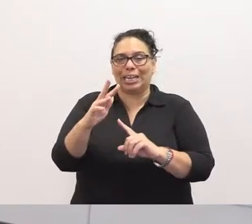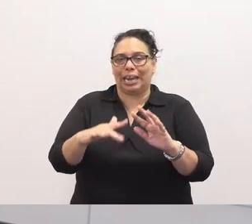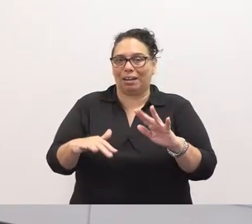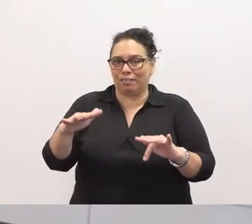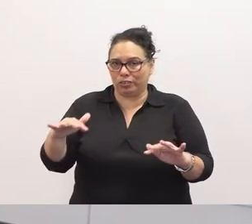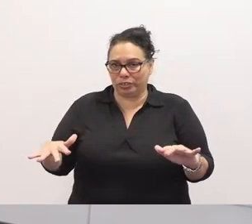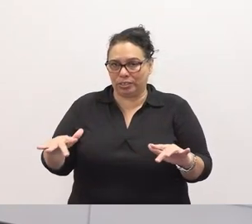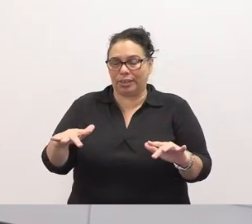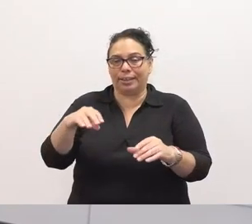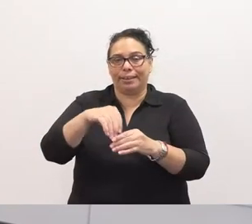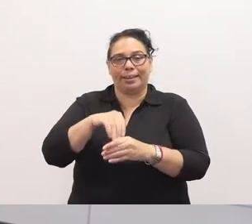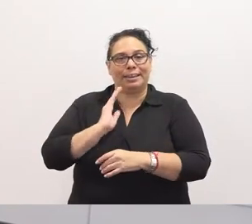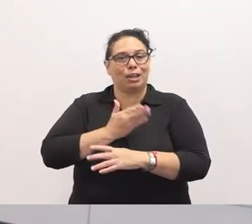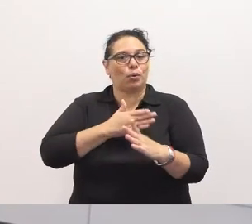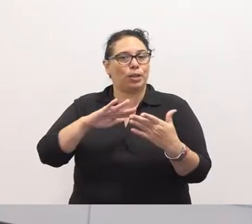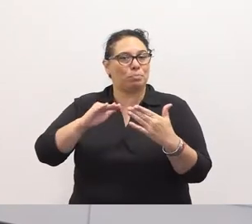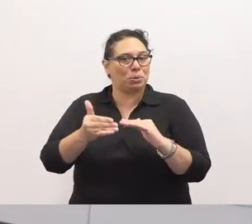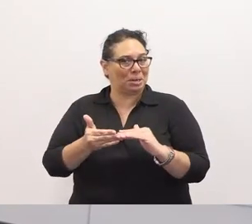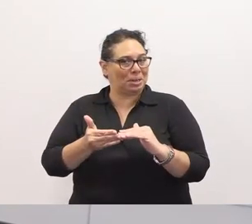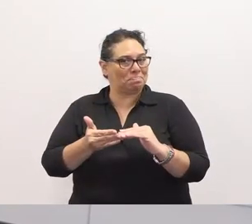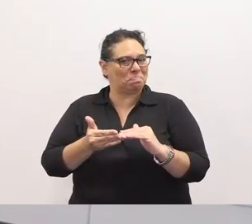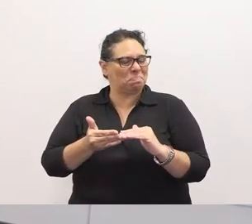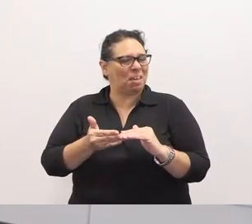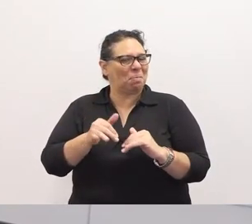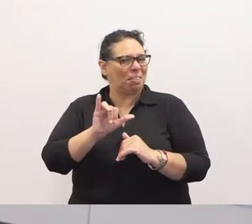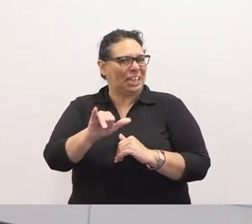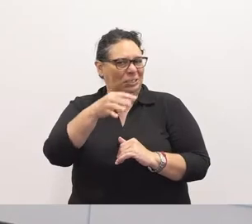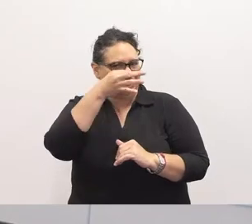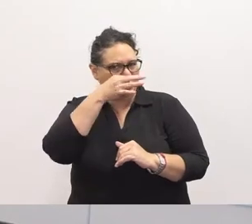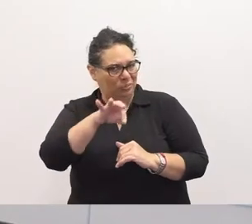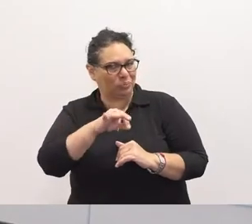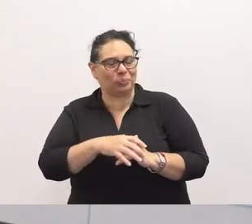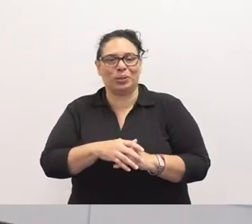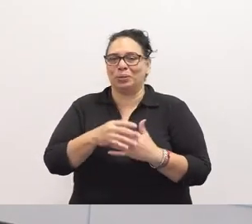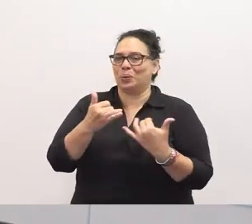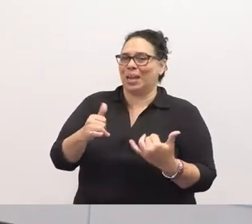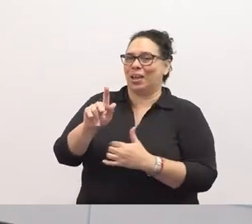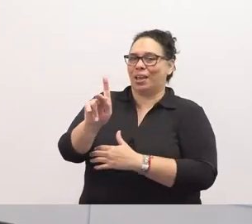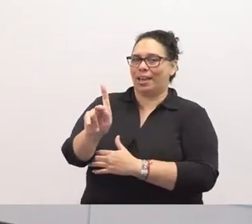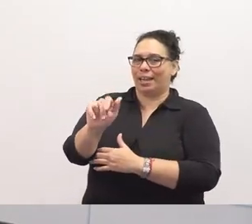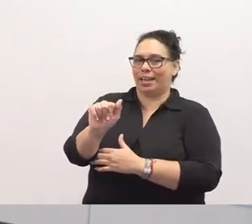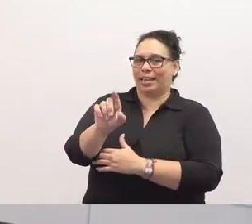few. And without further ado, Ms. Katie Gonzalez.